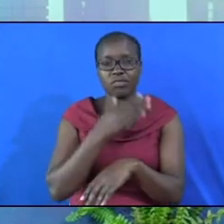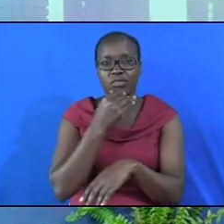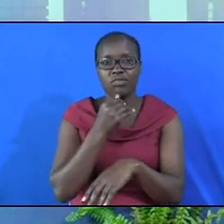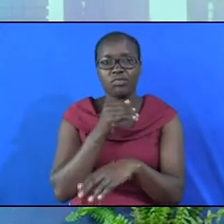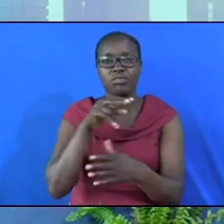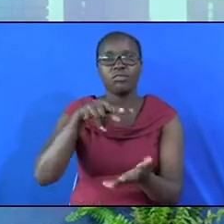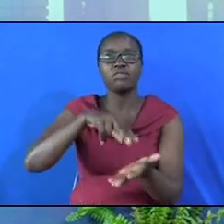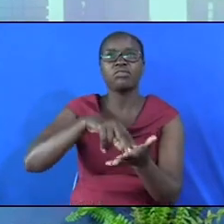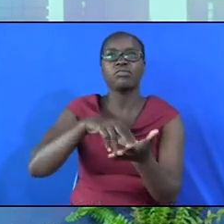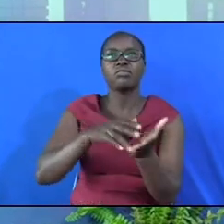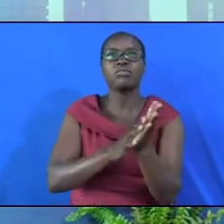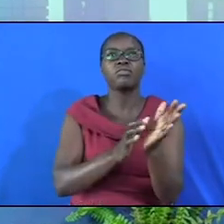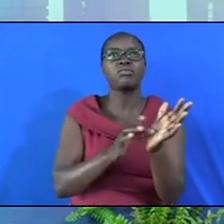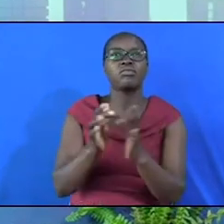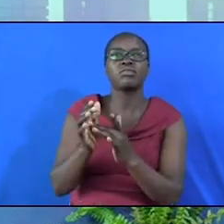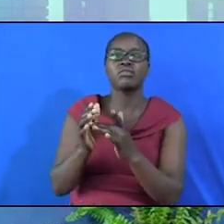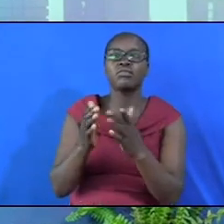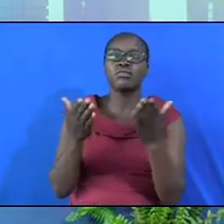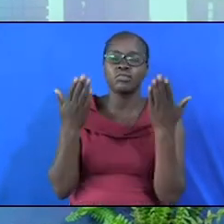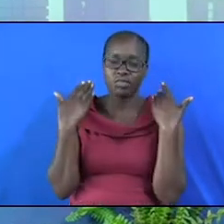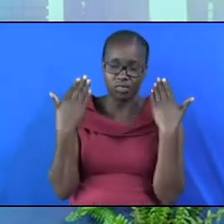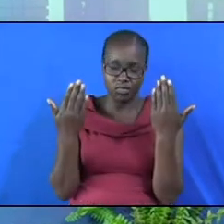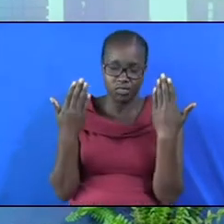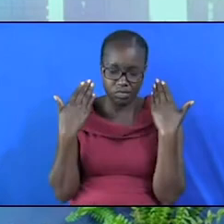will stand with Jesus for eternity.